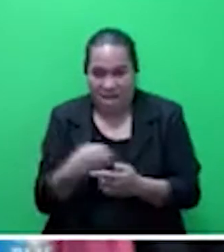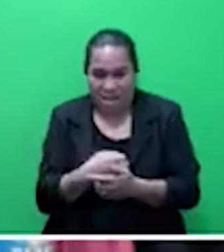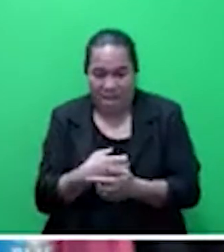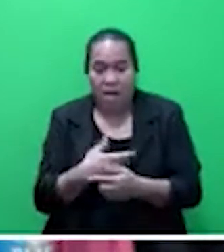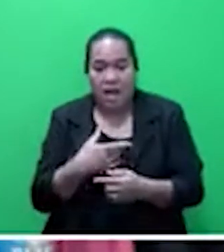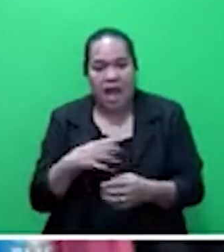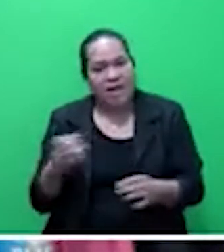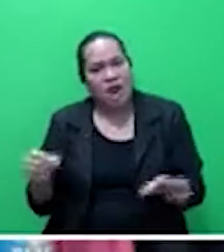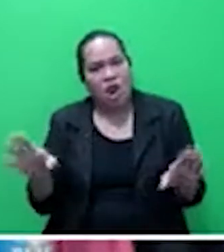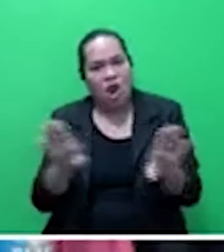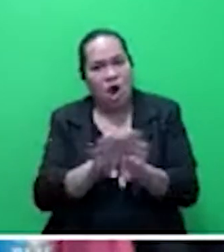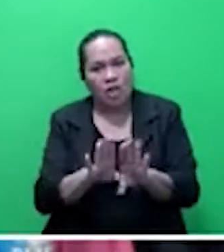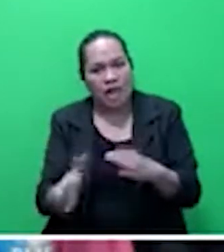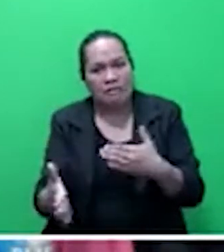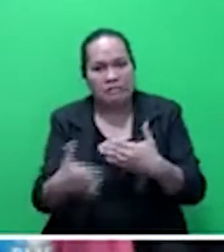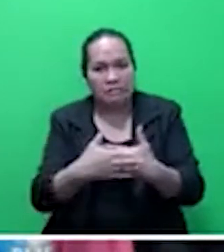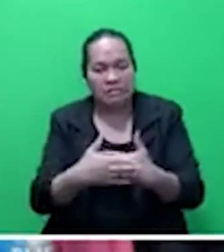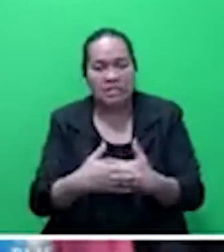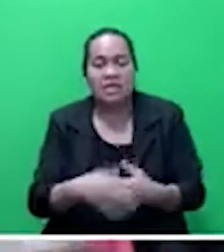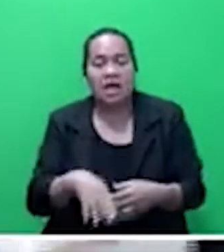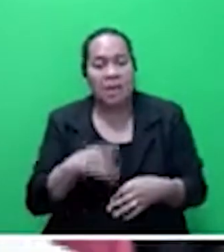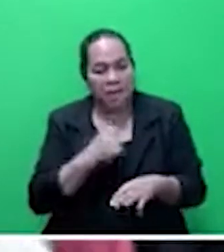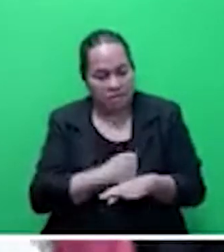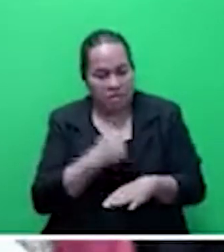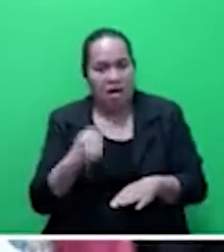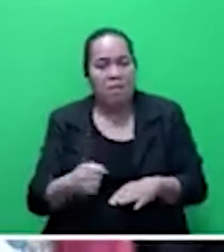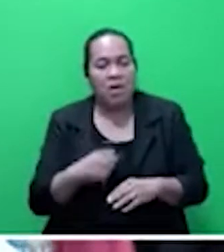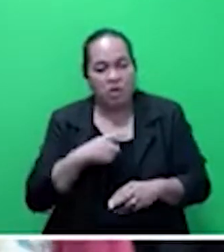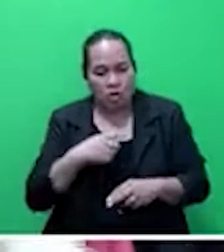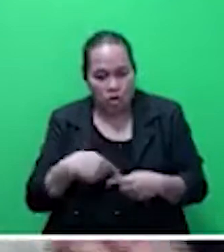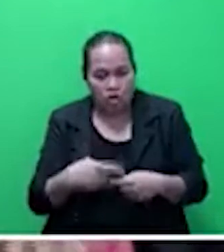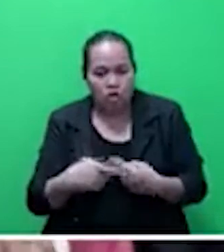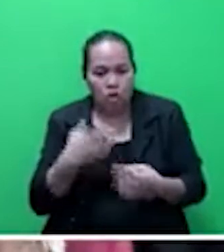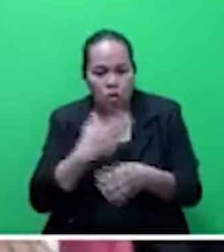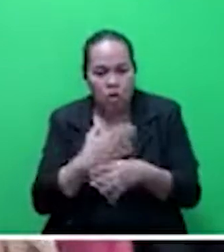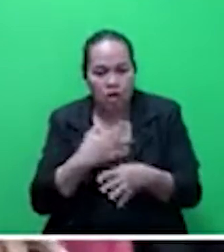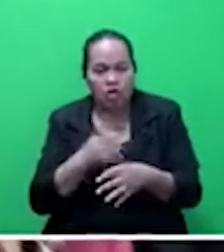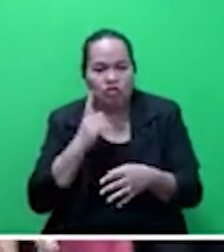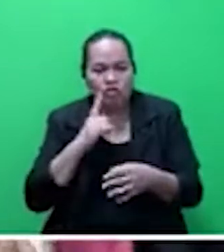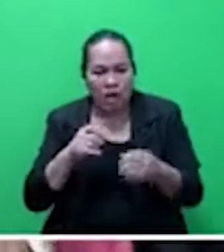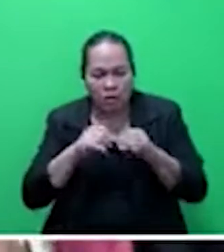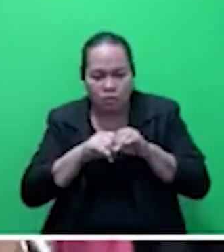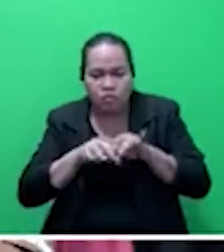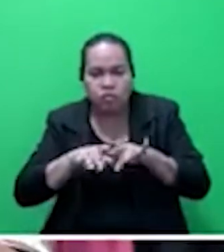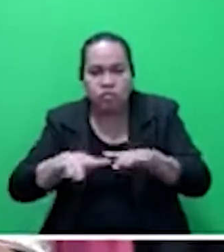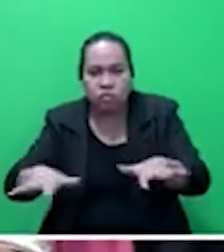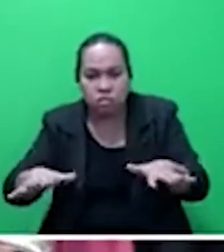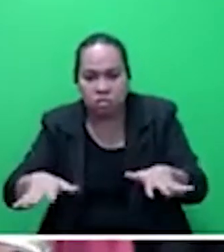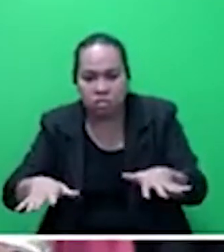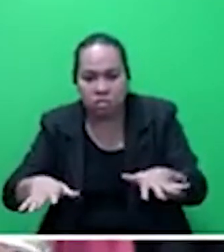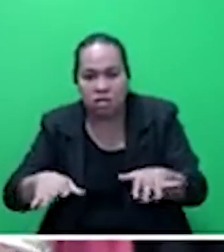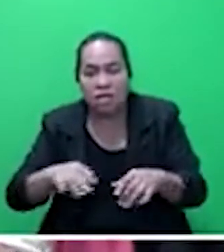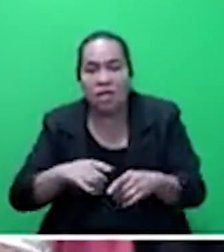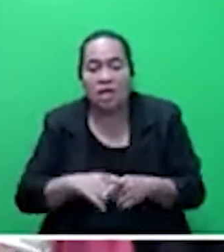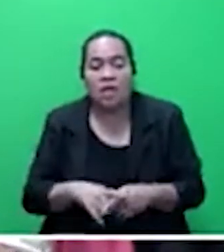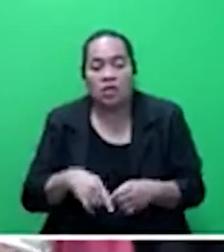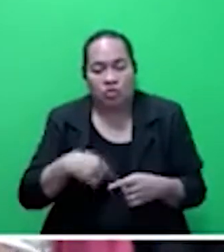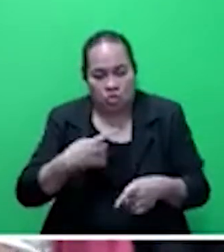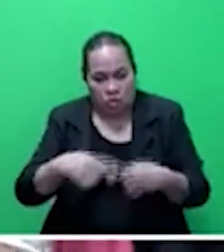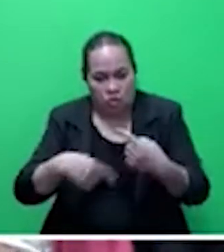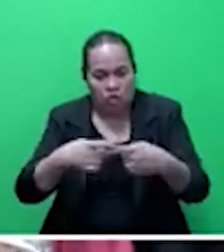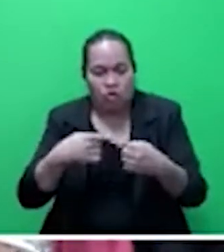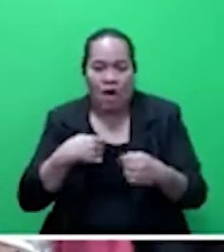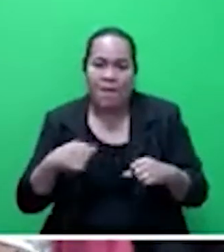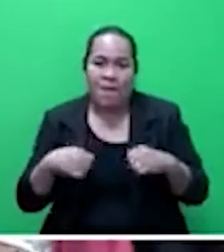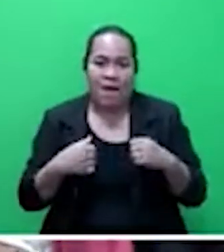lockdowns, the Fiji government works on mainstreaming DRR across all thermic areas has continued. I'm proud